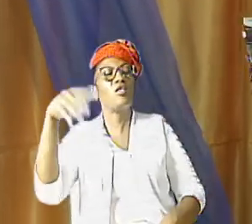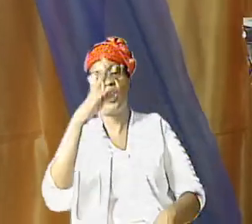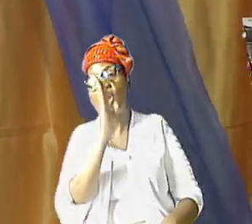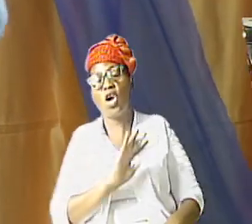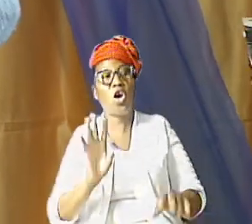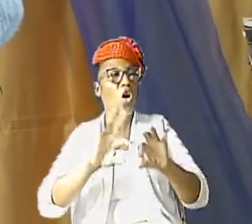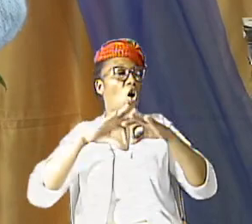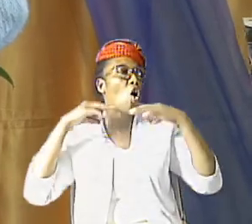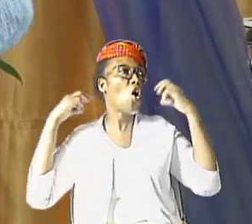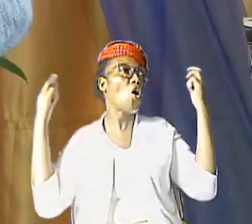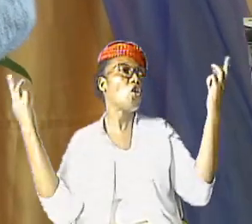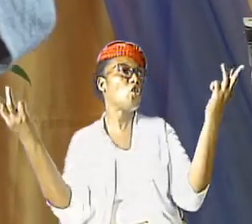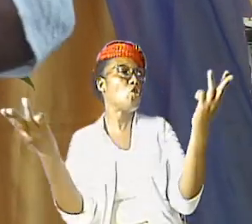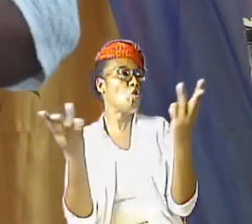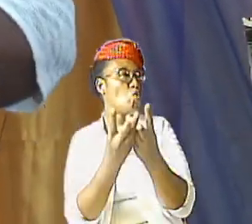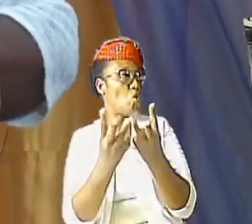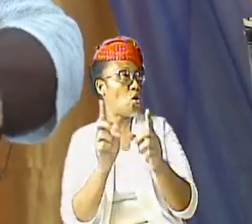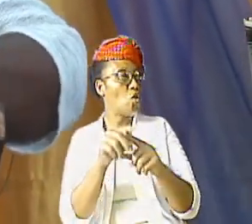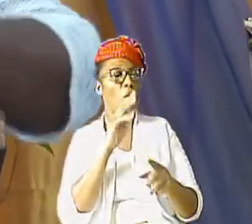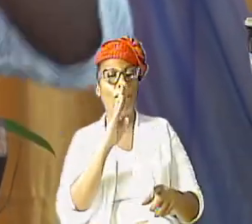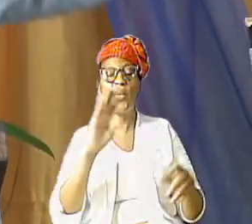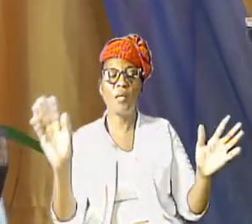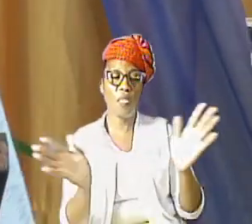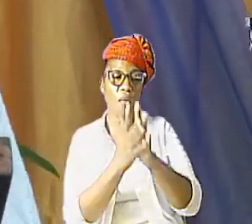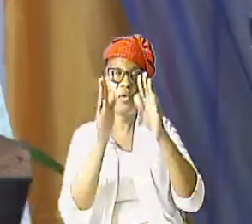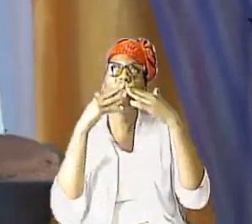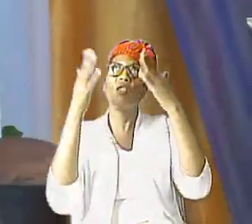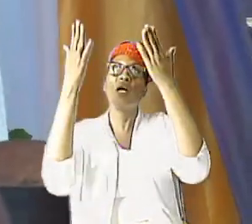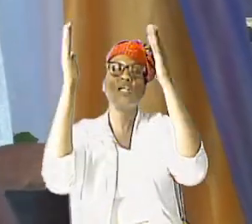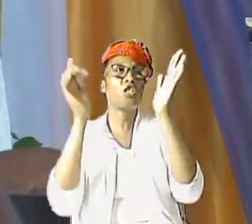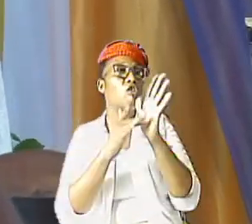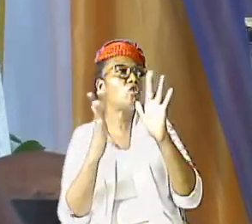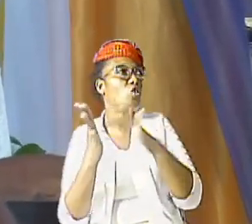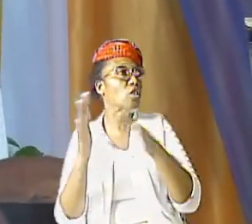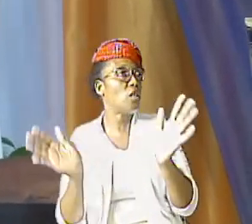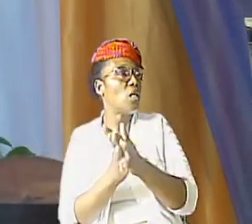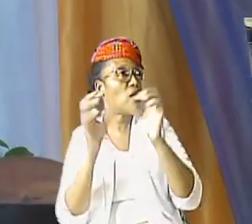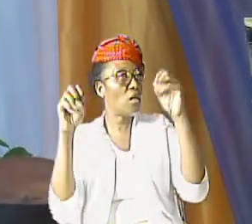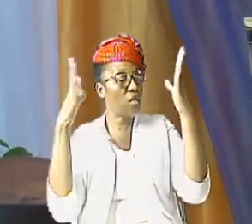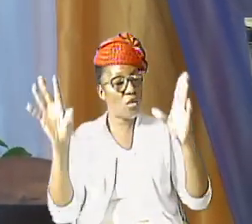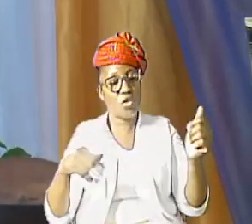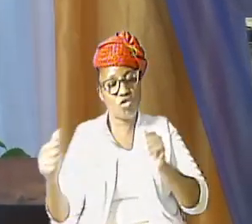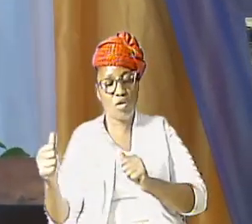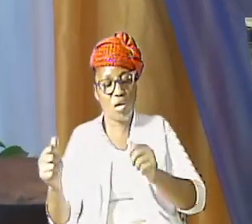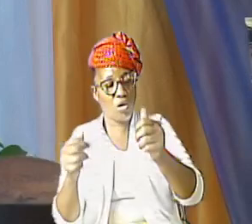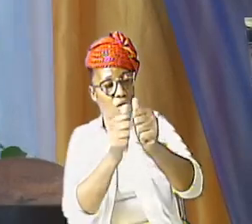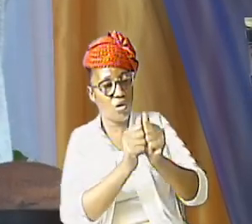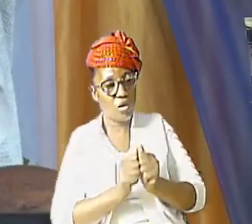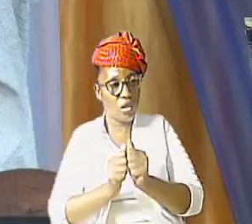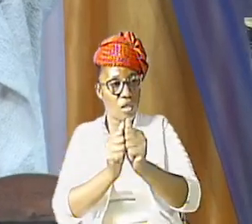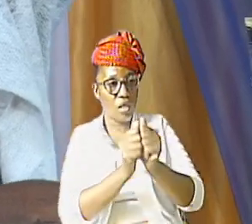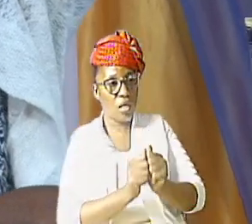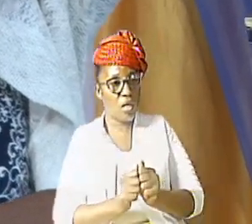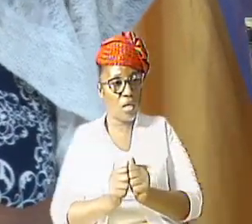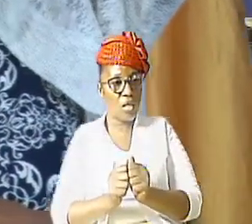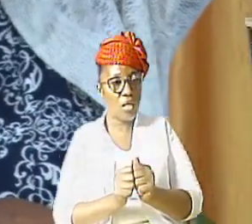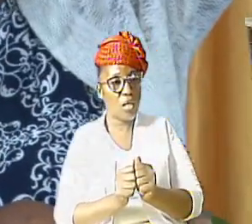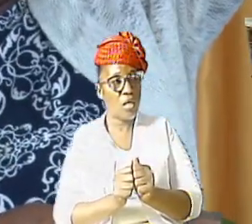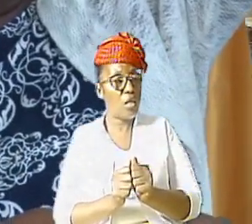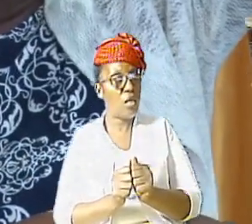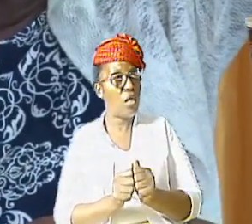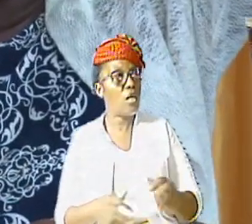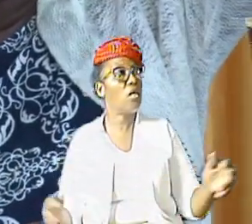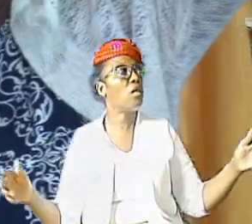He's worthy. He's worthy. He's worthy. Thank you, Jesus. Hallelujah. Stronger together. United